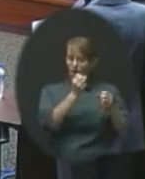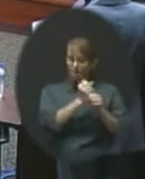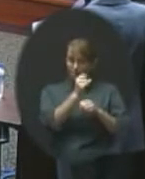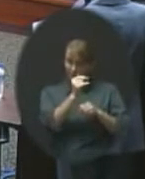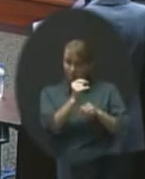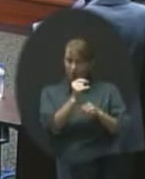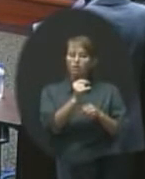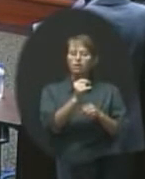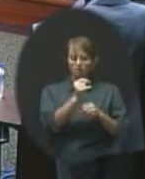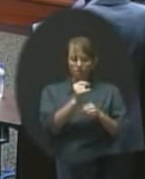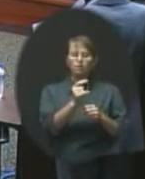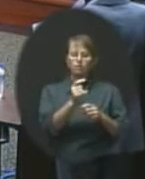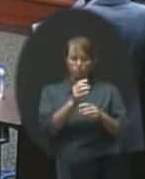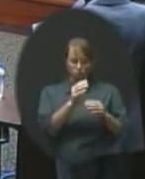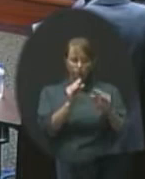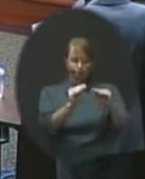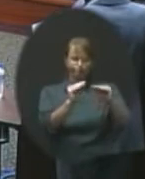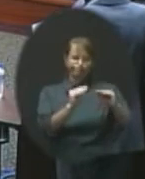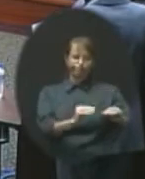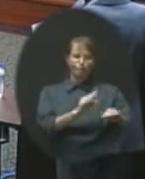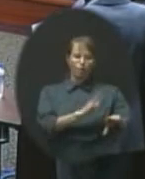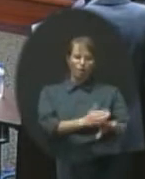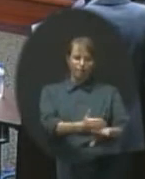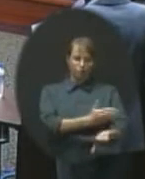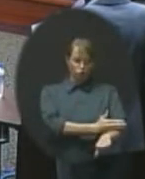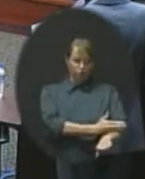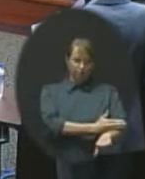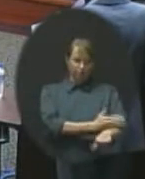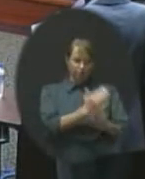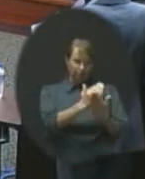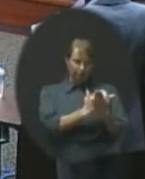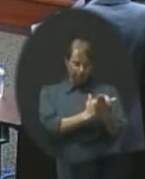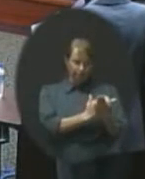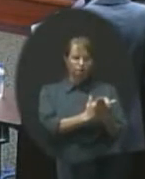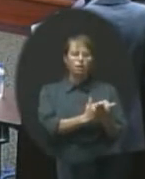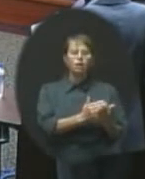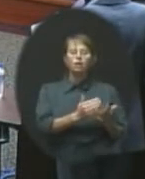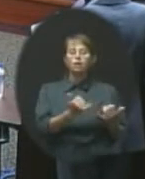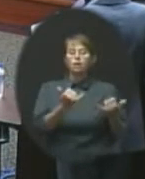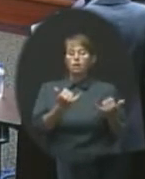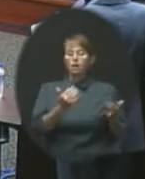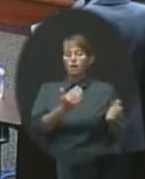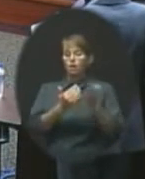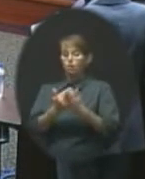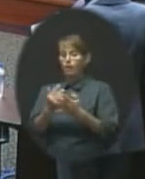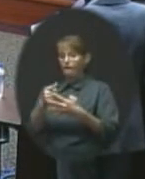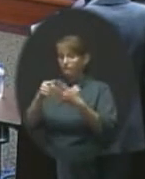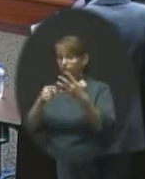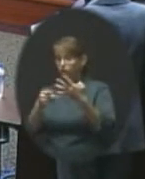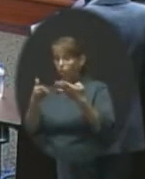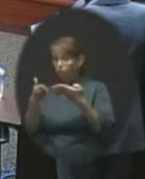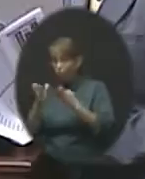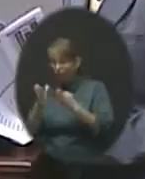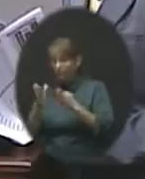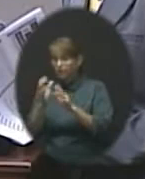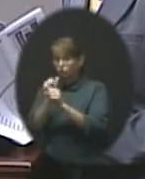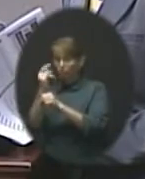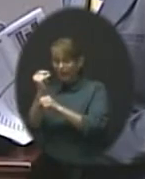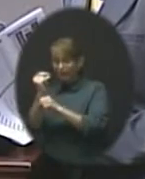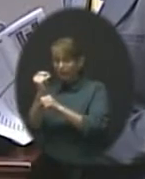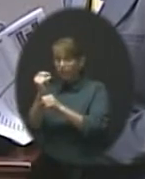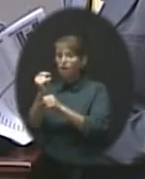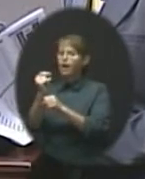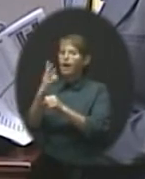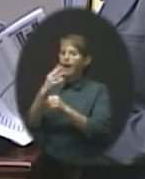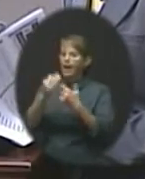it, if you make it in one of the four, then you make it. And so you may not make it in one of those targets,